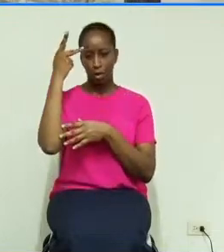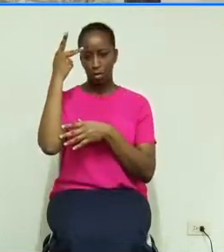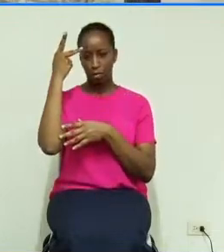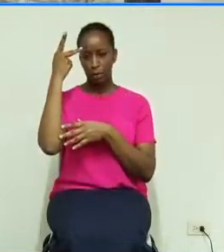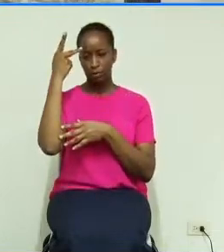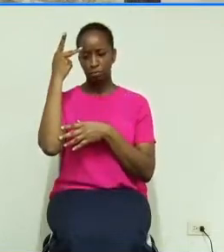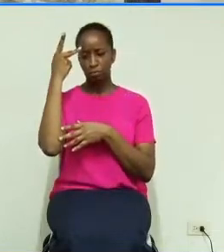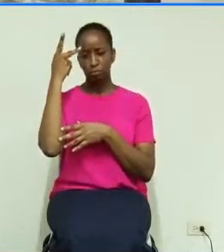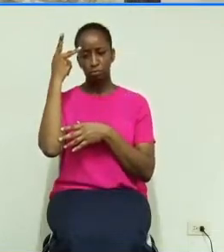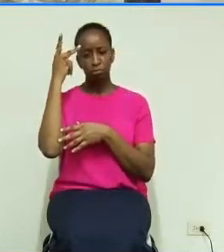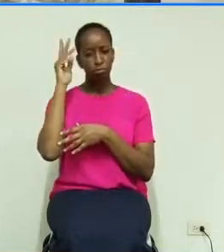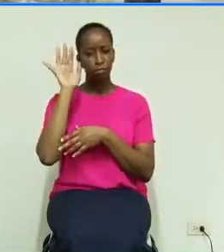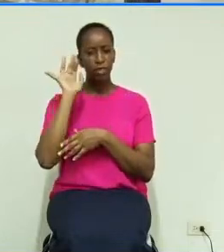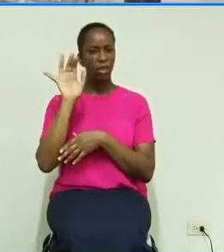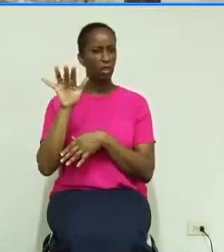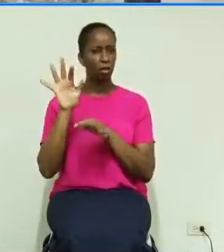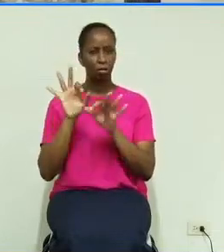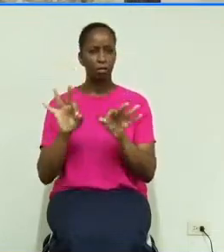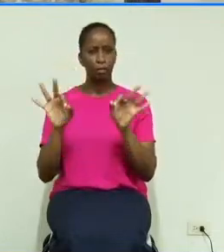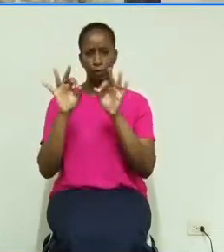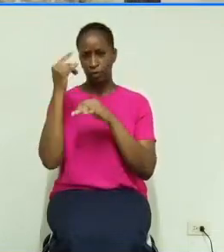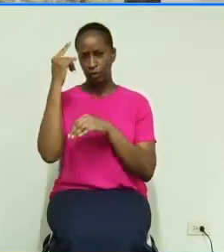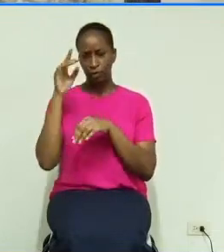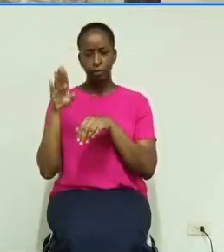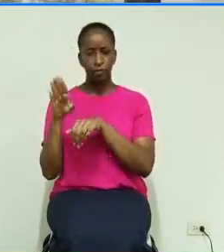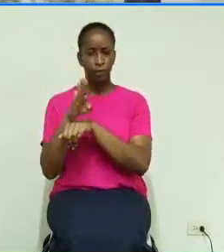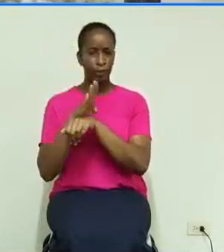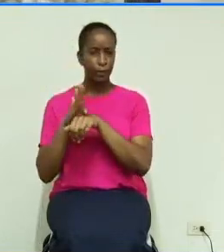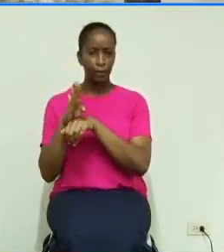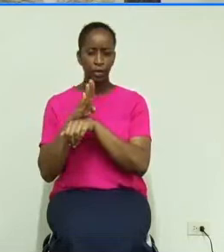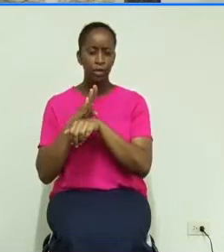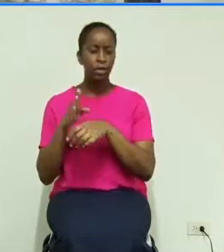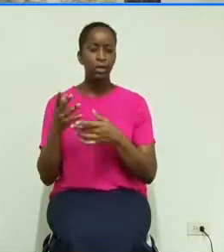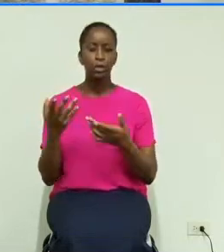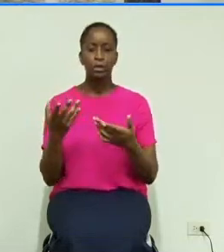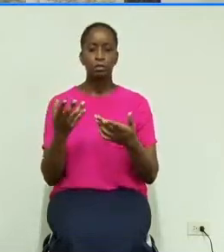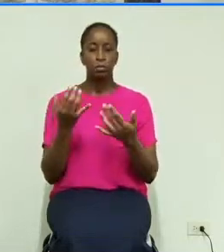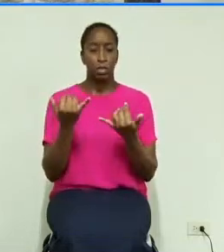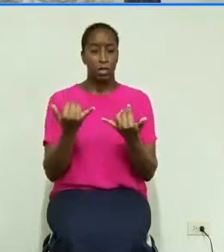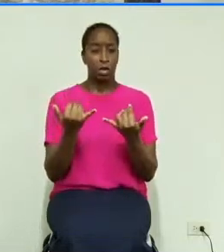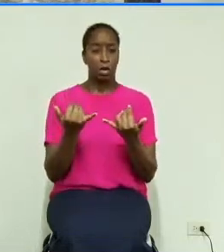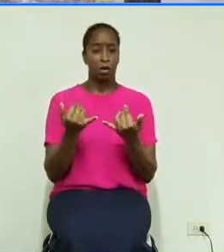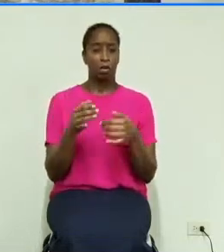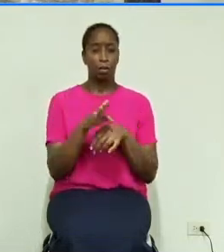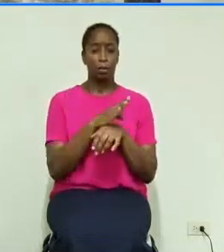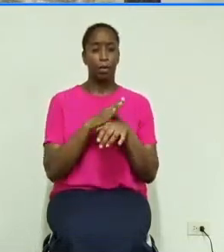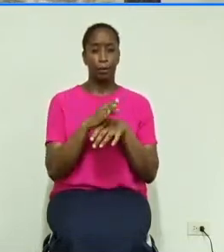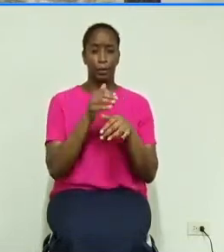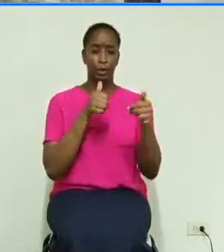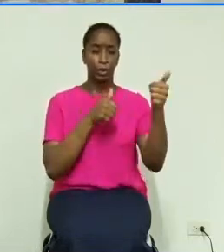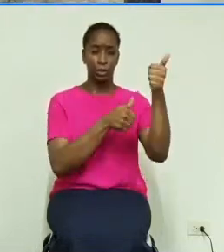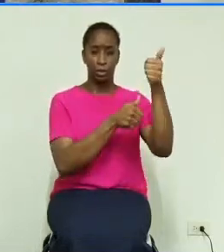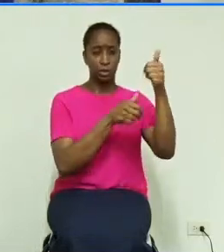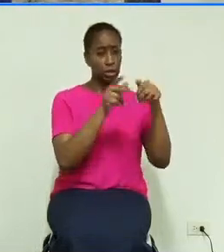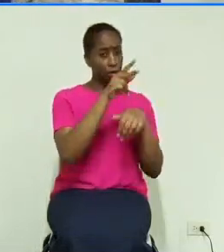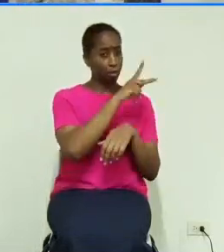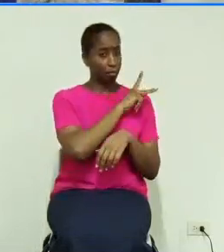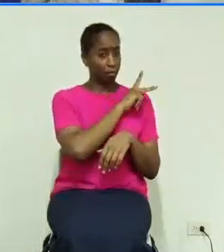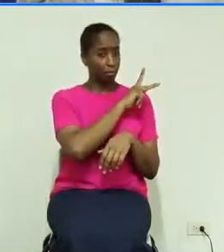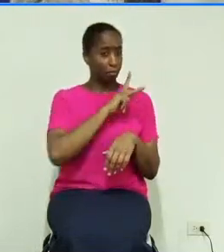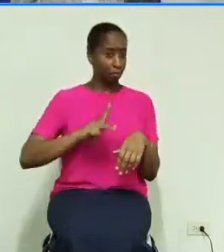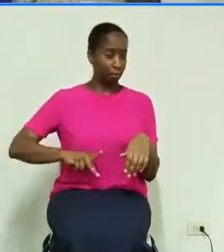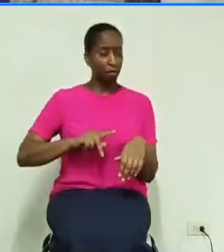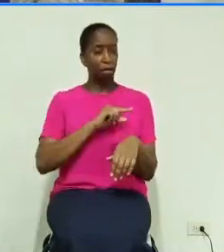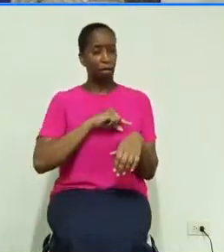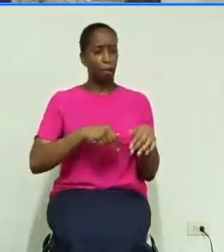to reform it, if at all, now that we are a republic, how we can make it more meaningful, give citizens a